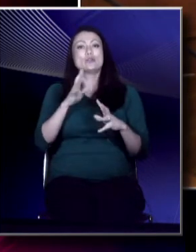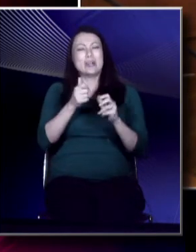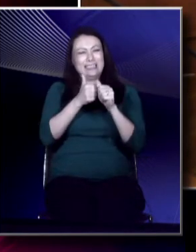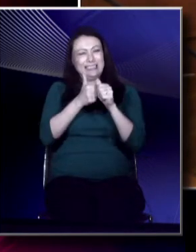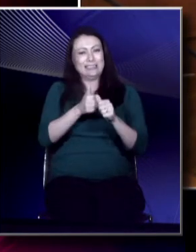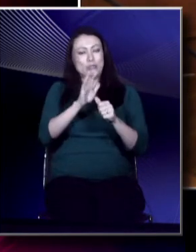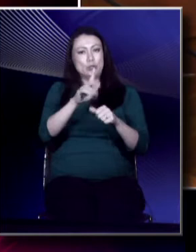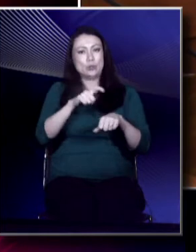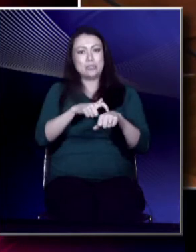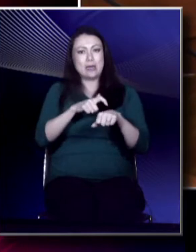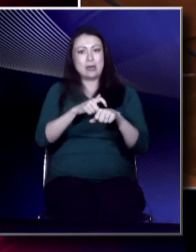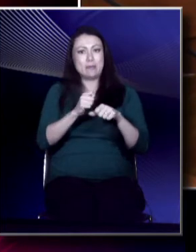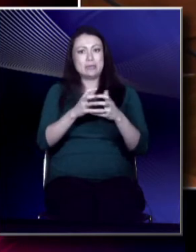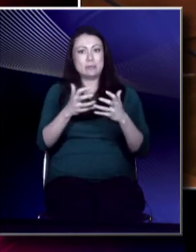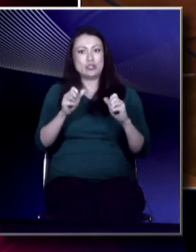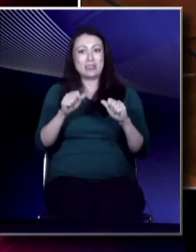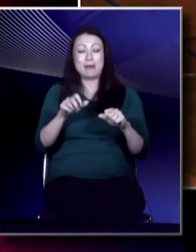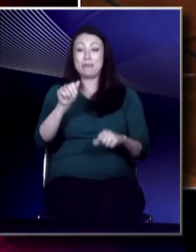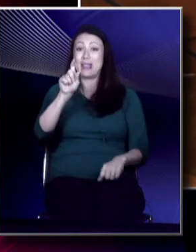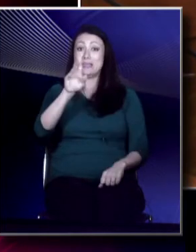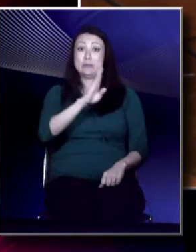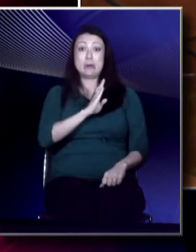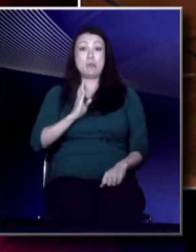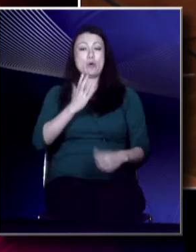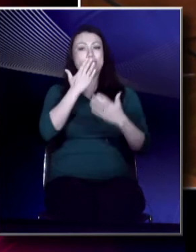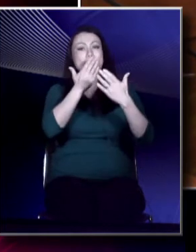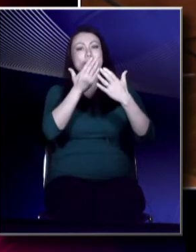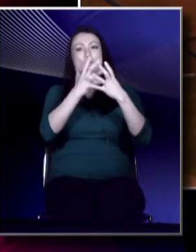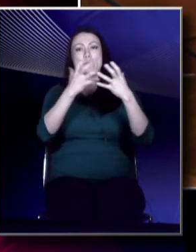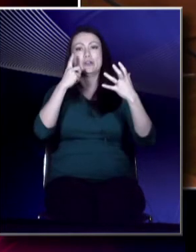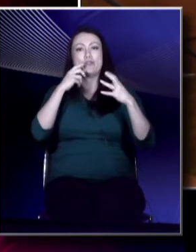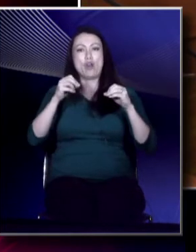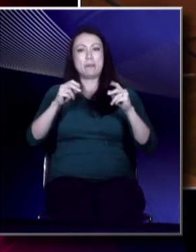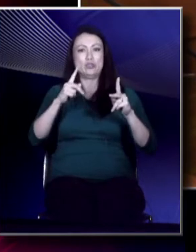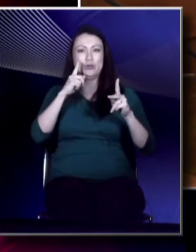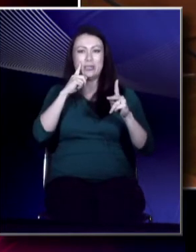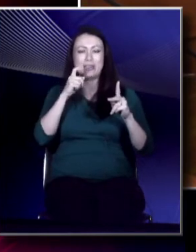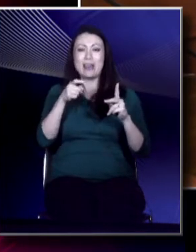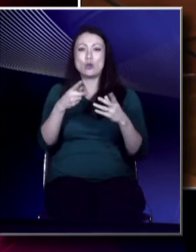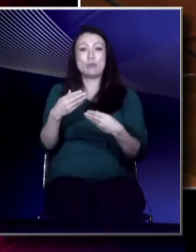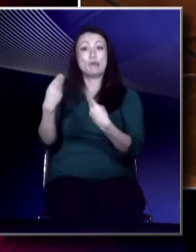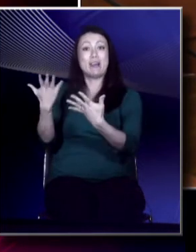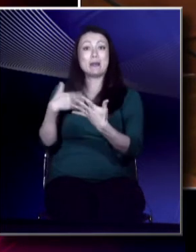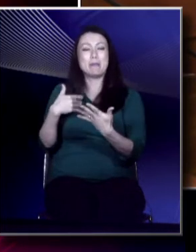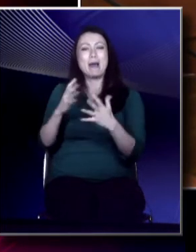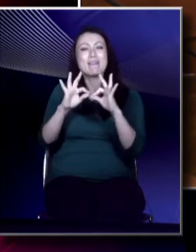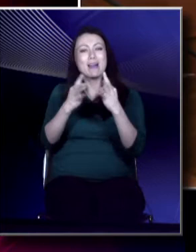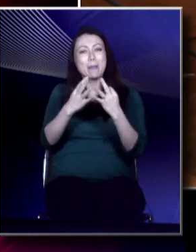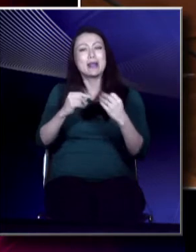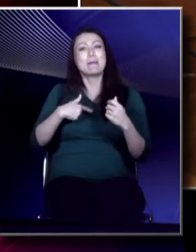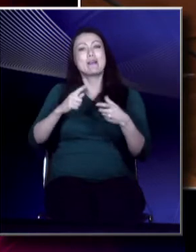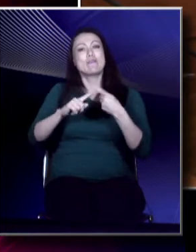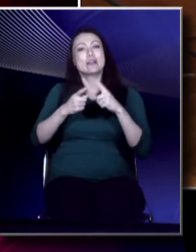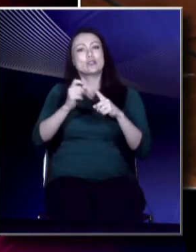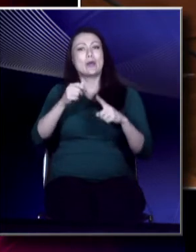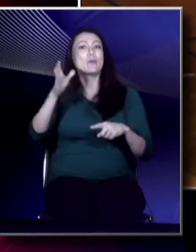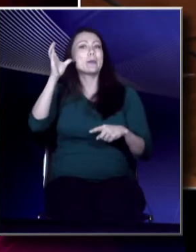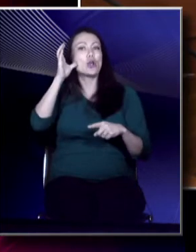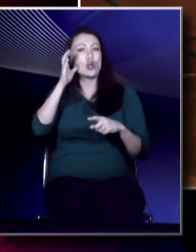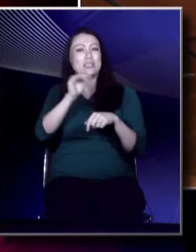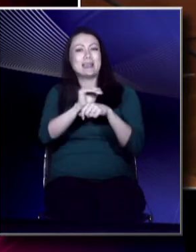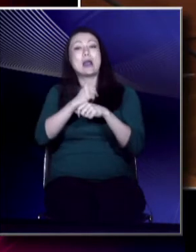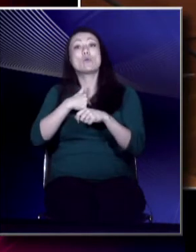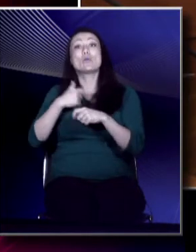as quickly as I can. ASDB Board, thank you all so much for the opportunity you've extended my family and my friends to be heard here tonight. We traveled